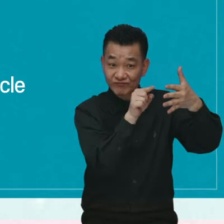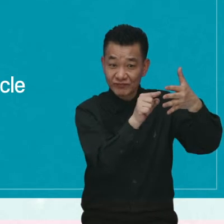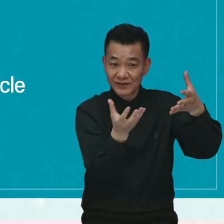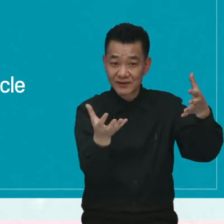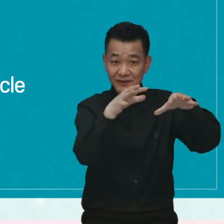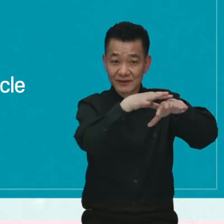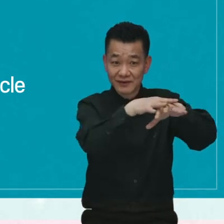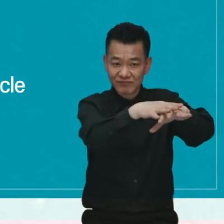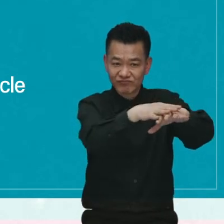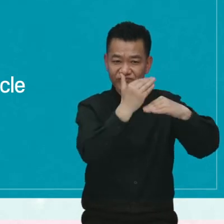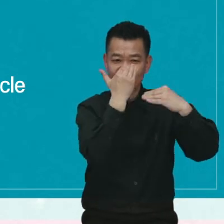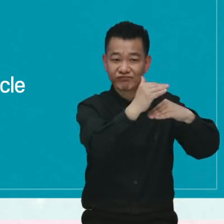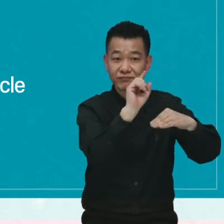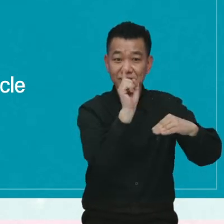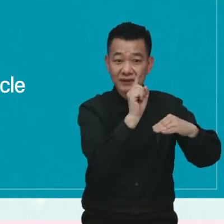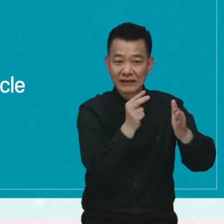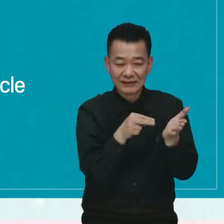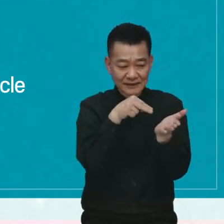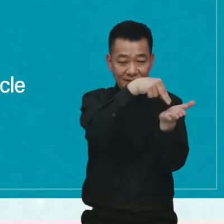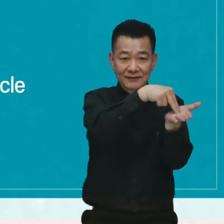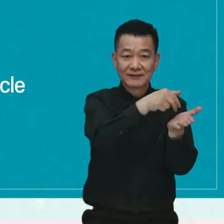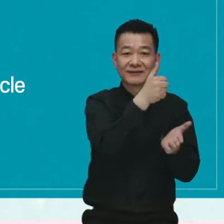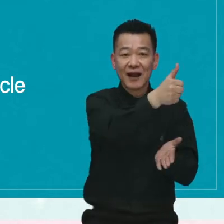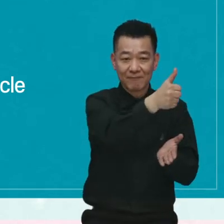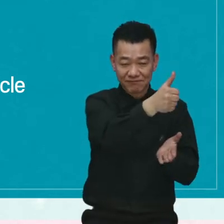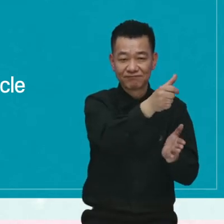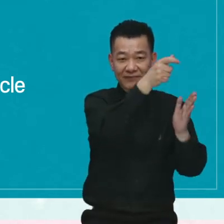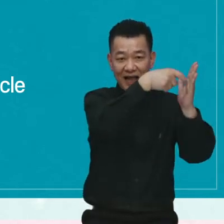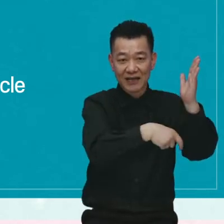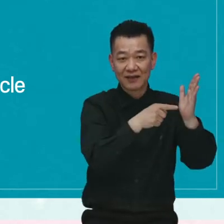in Article 25, Health.